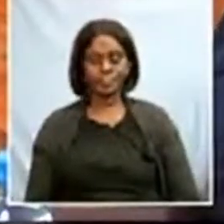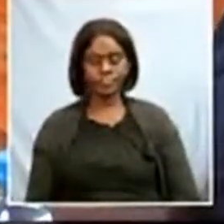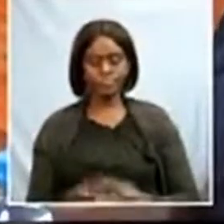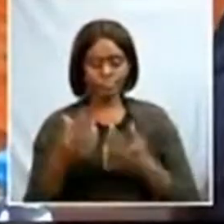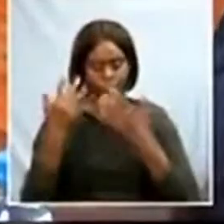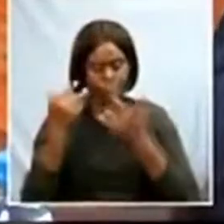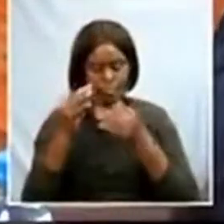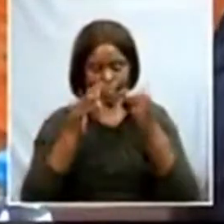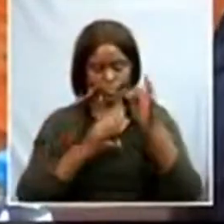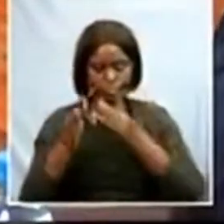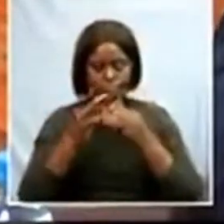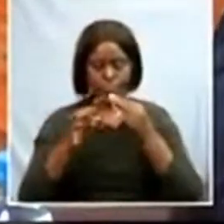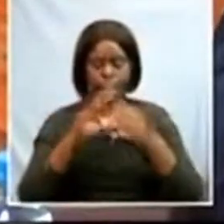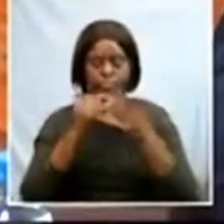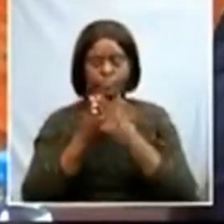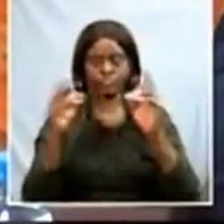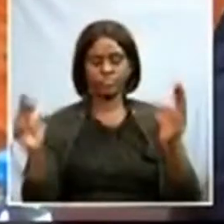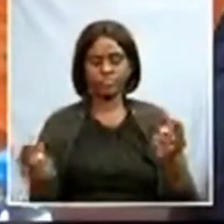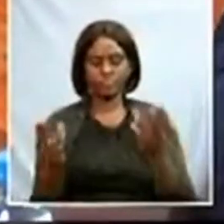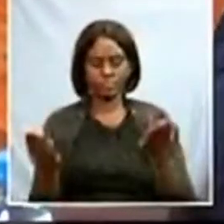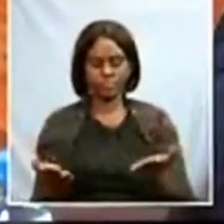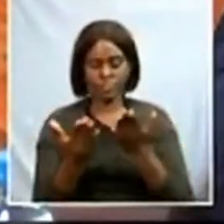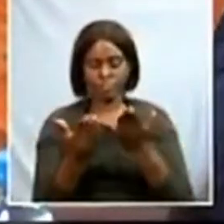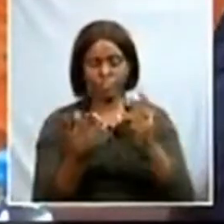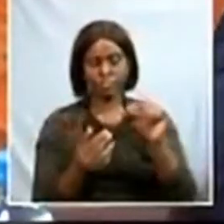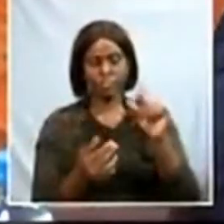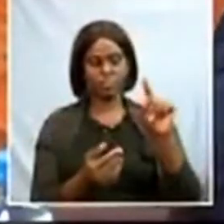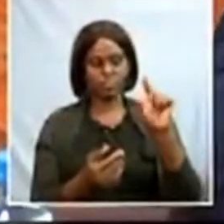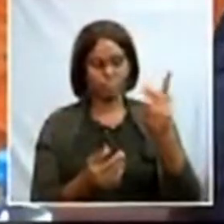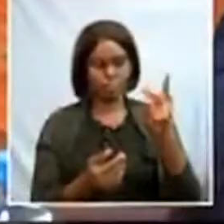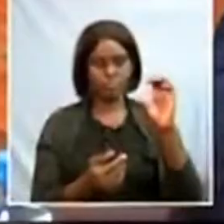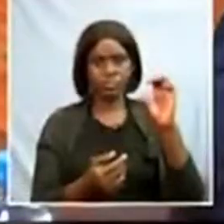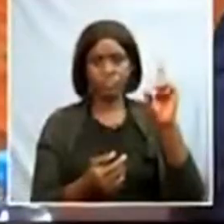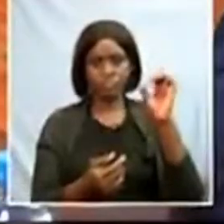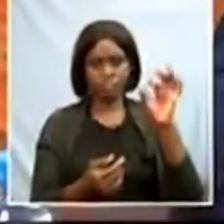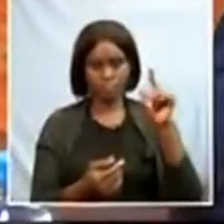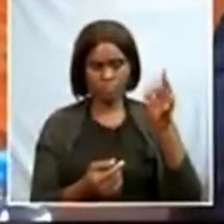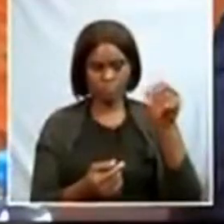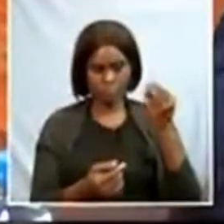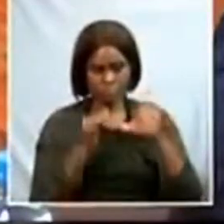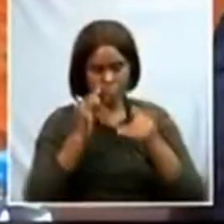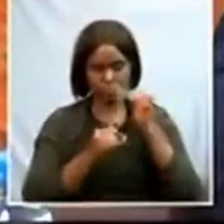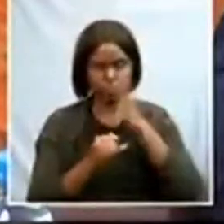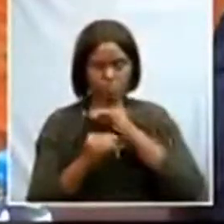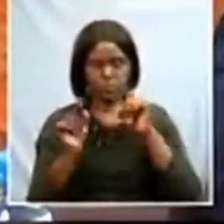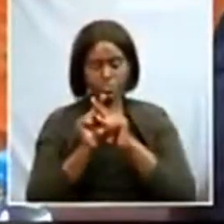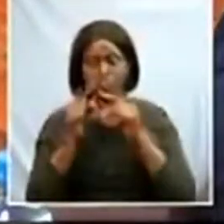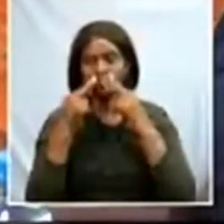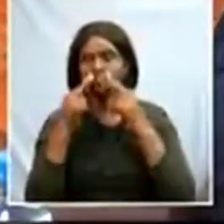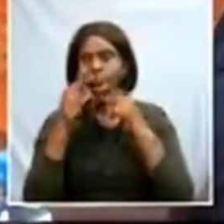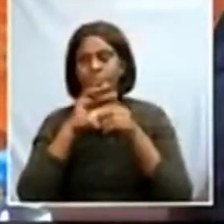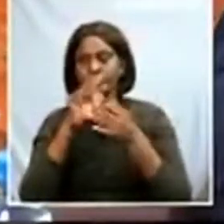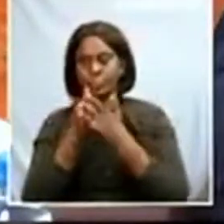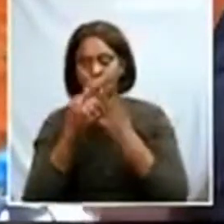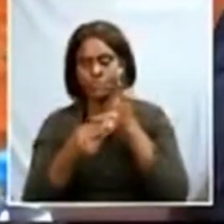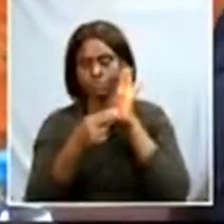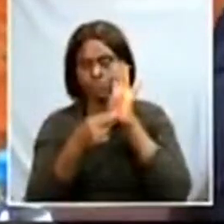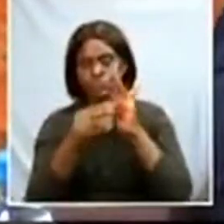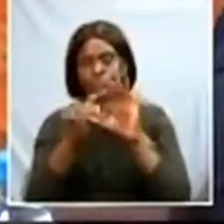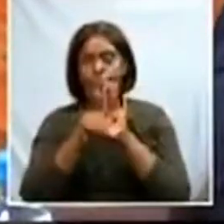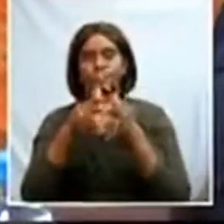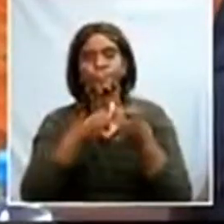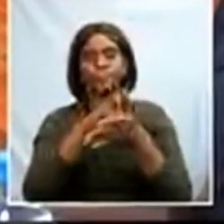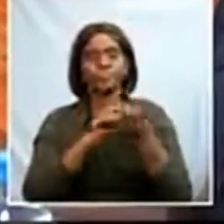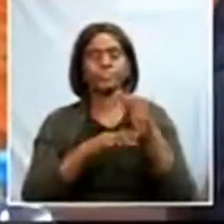to submit that the reconciliation of 2023 CDF performance have been completed and the results are shown in the table